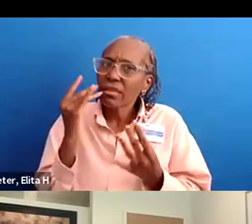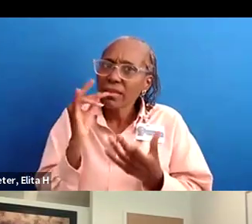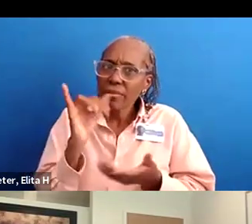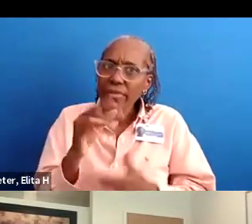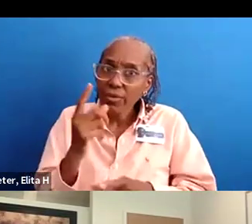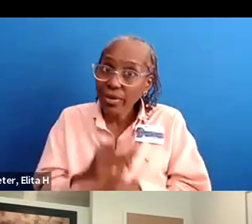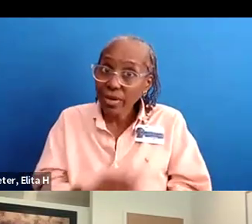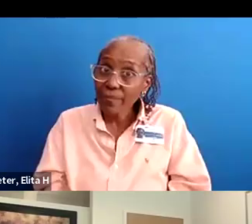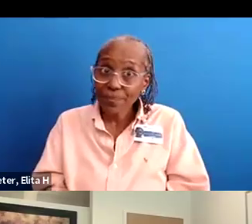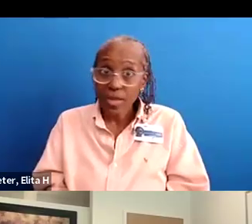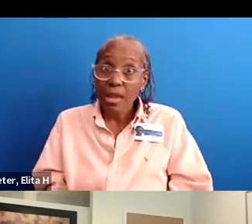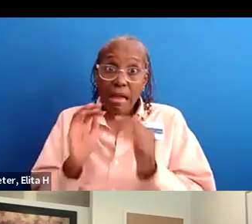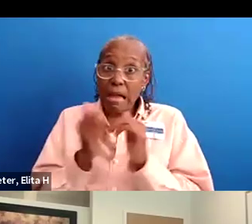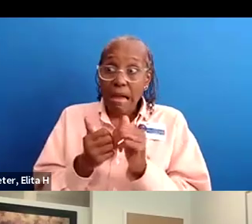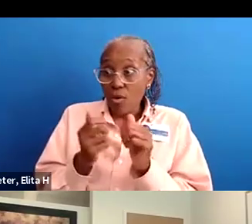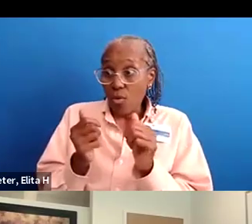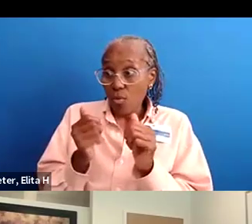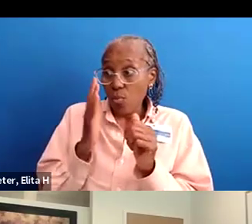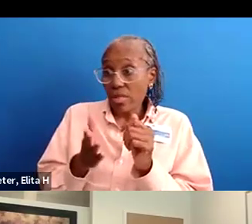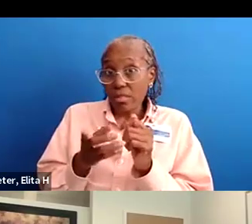it? How will